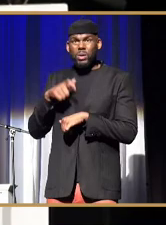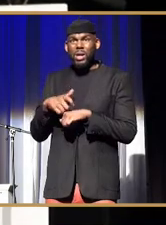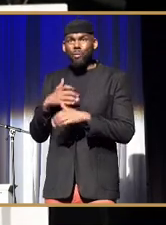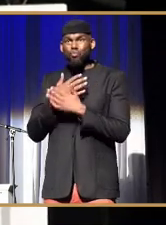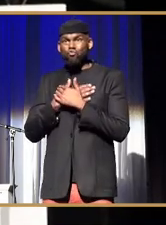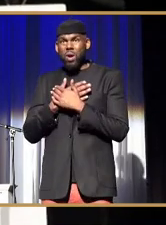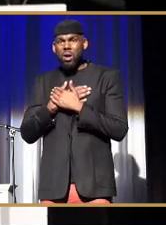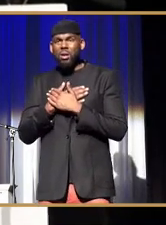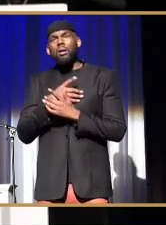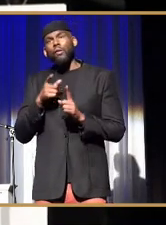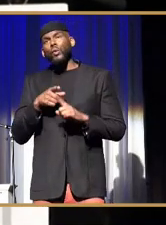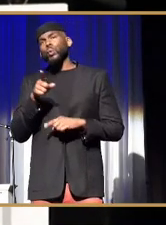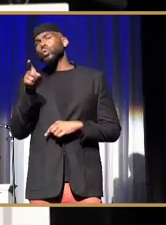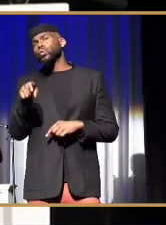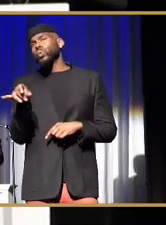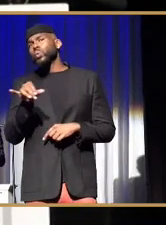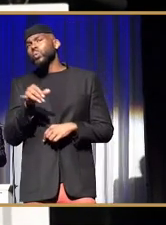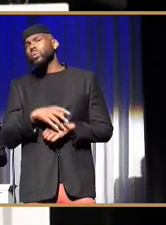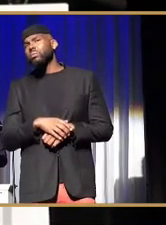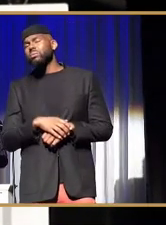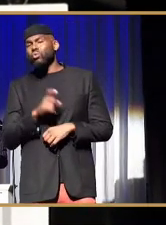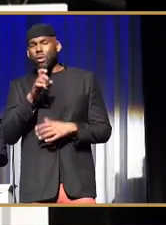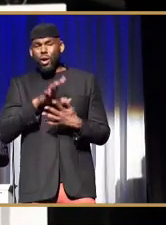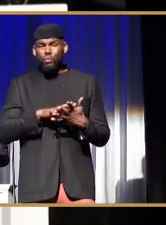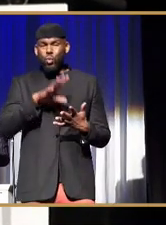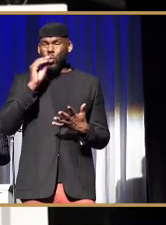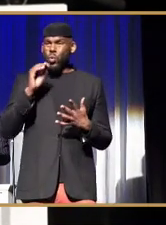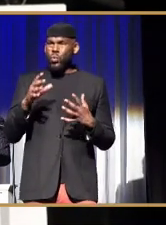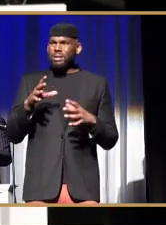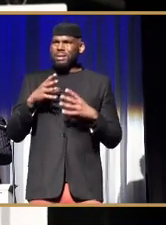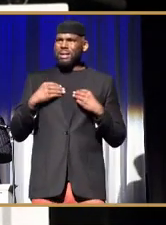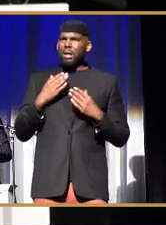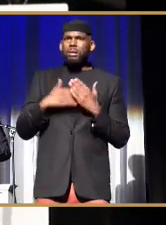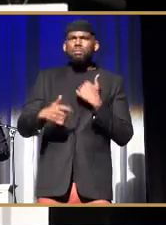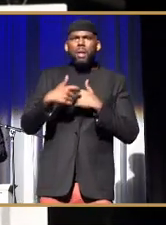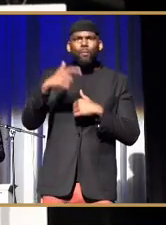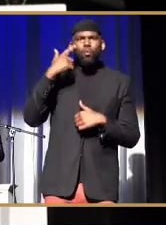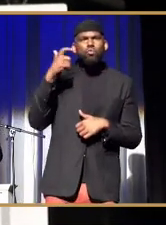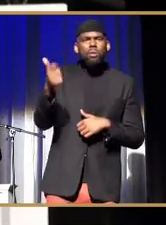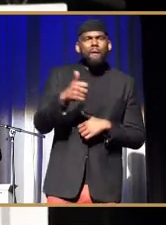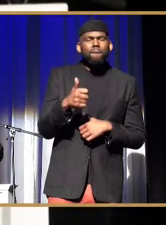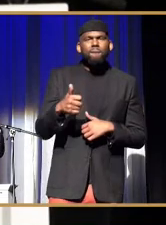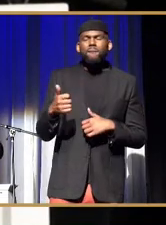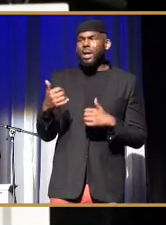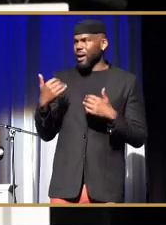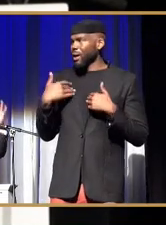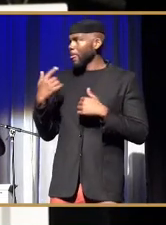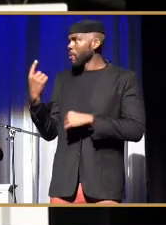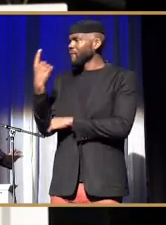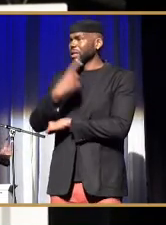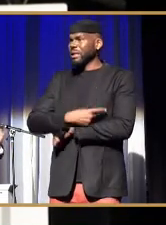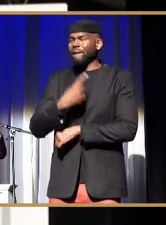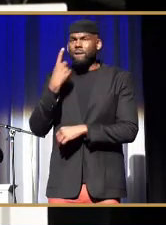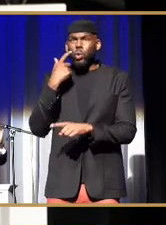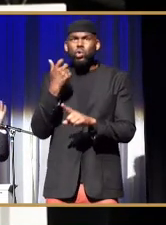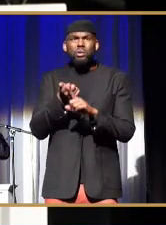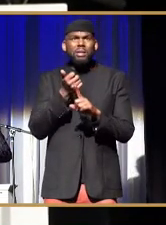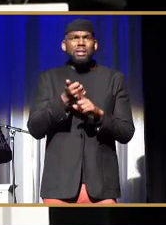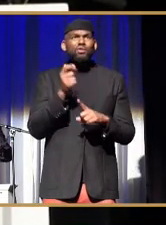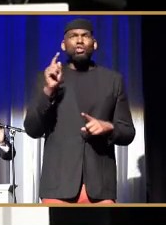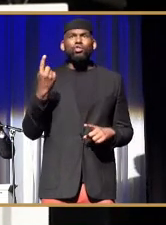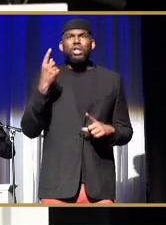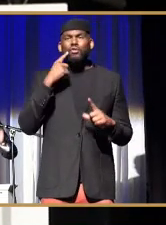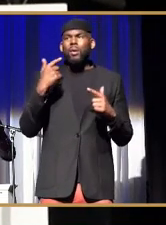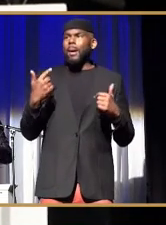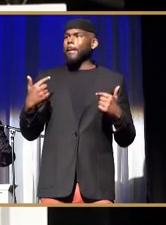then even you should. You ought to learn to take some time for yourself, to have a day for yourself, just for